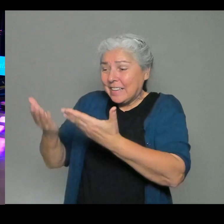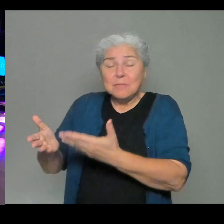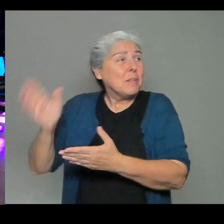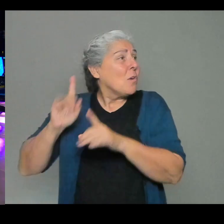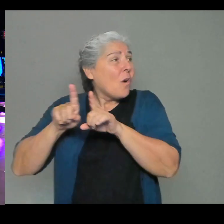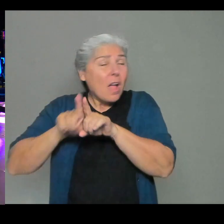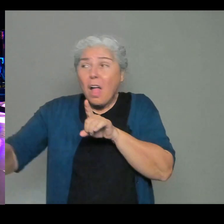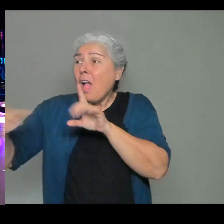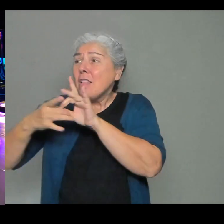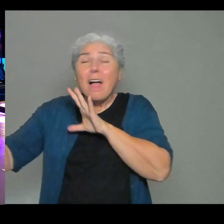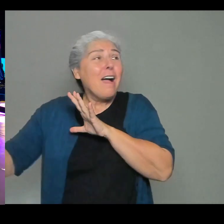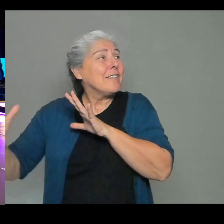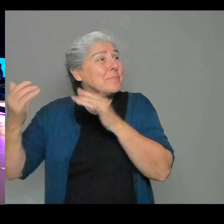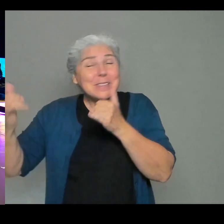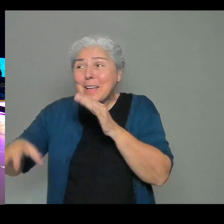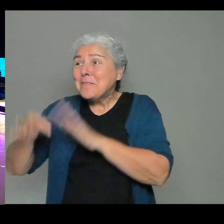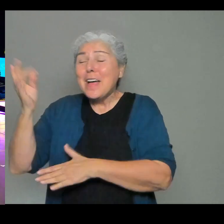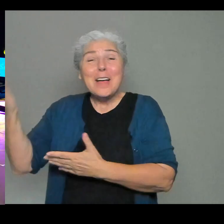This is the story of the Bible.